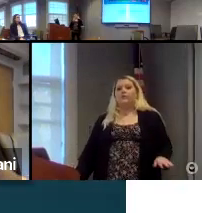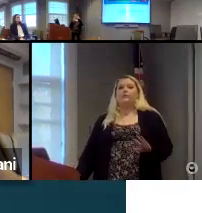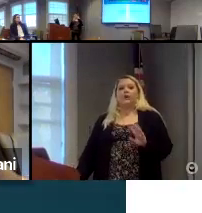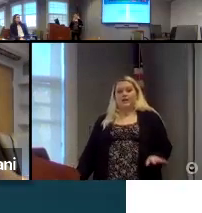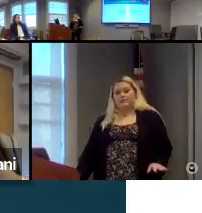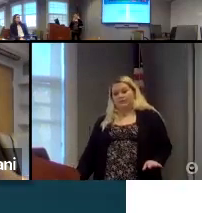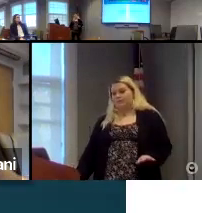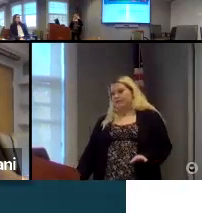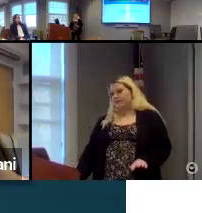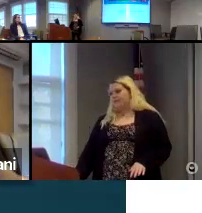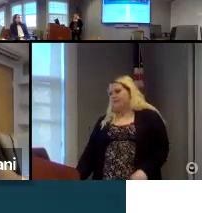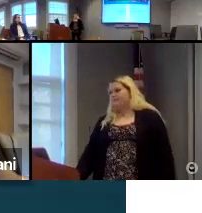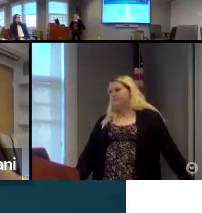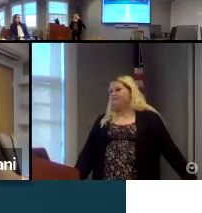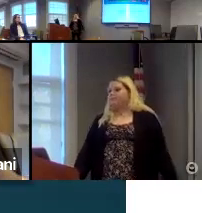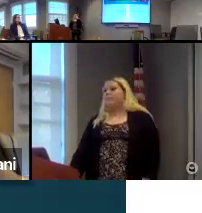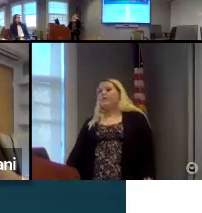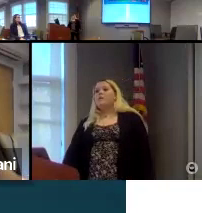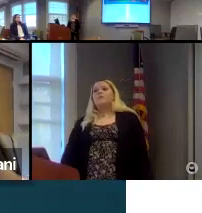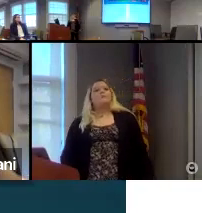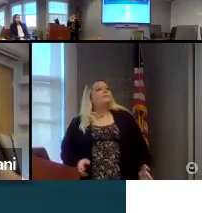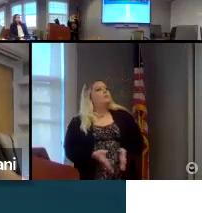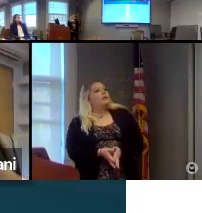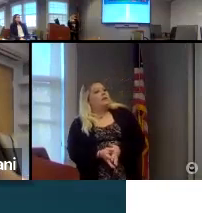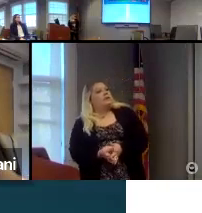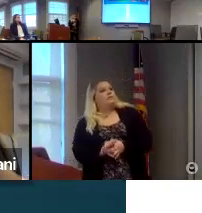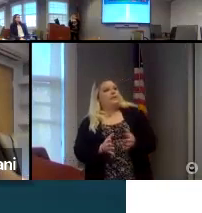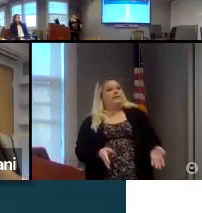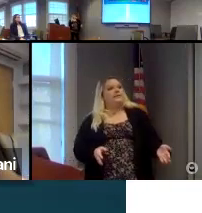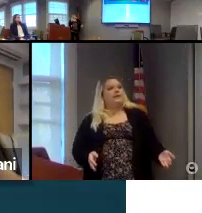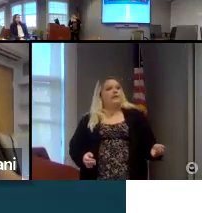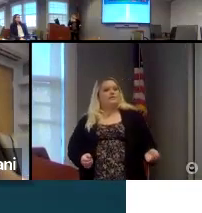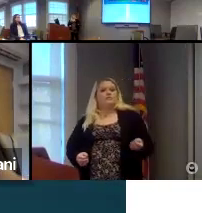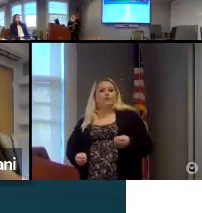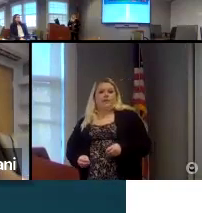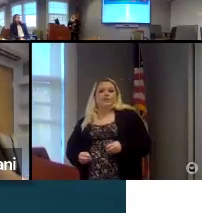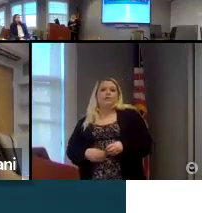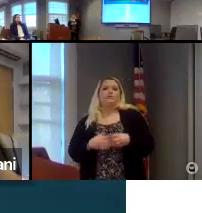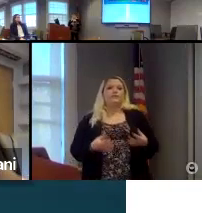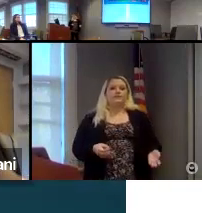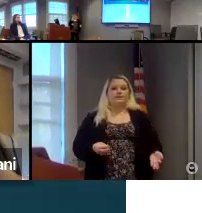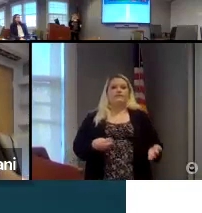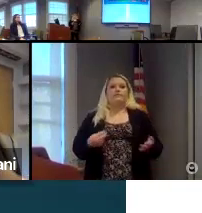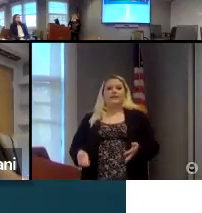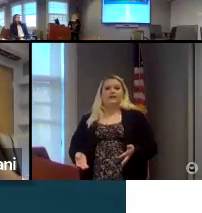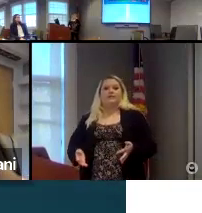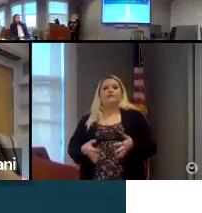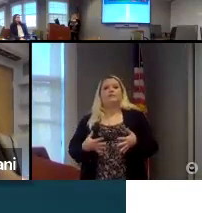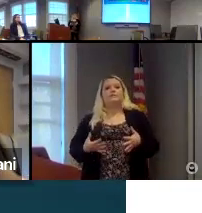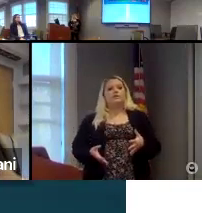that are important for any of those reasons. The reason we're looking at no strike lists in relation to